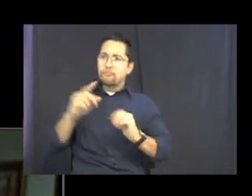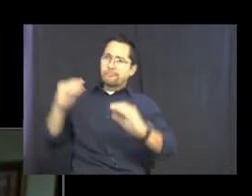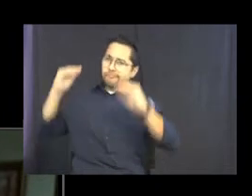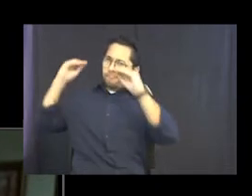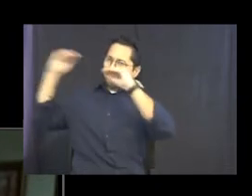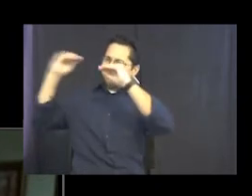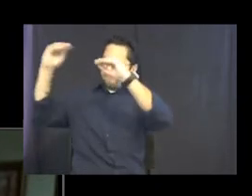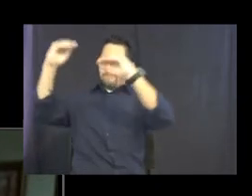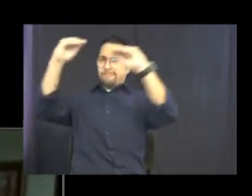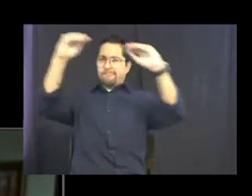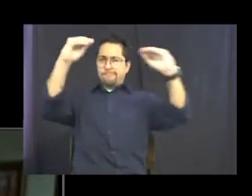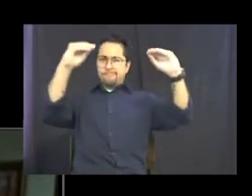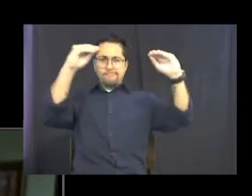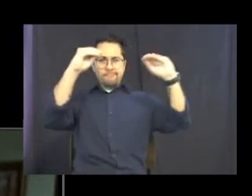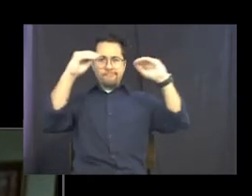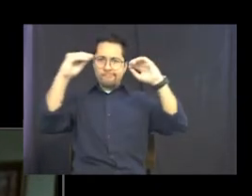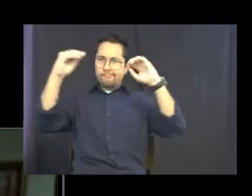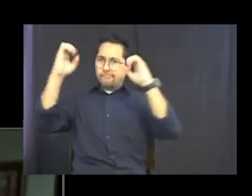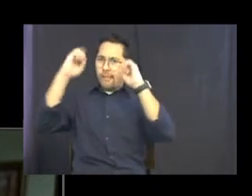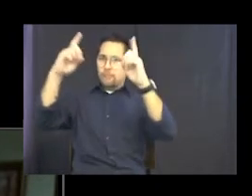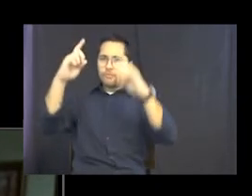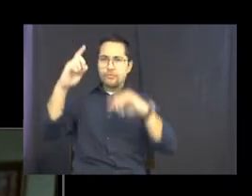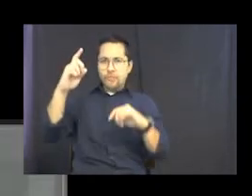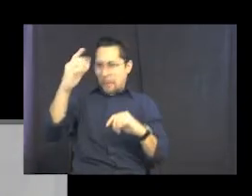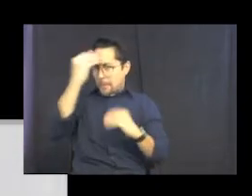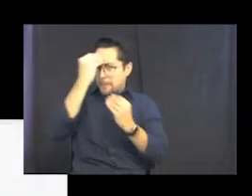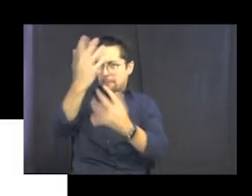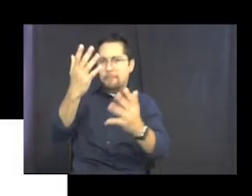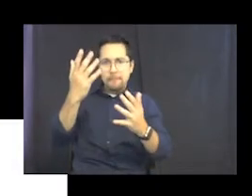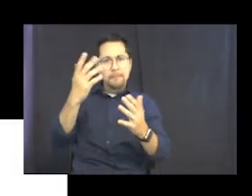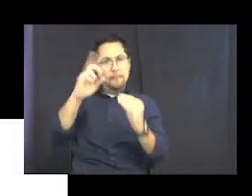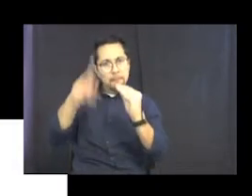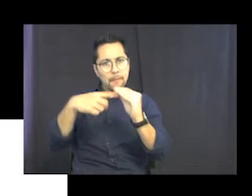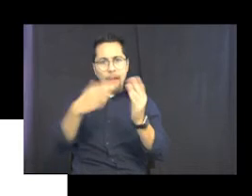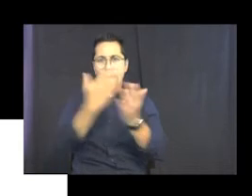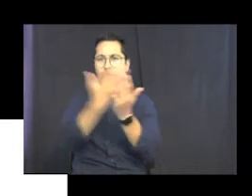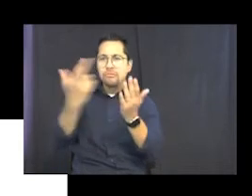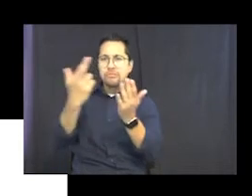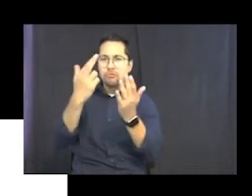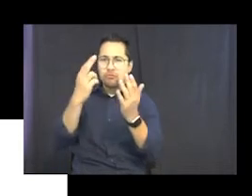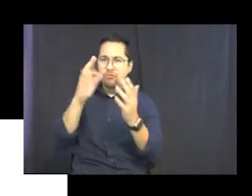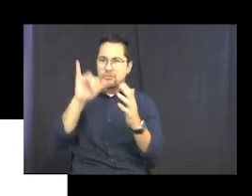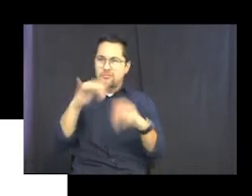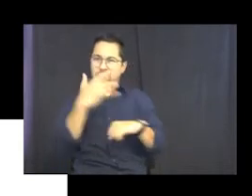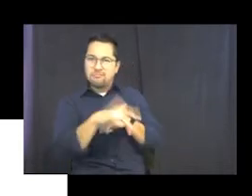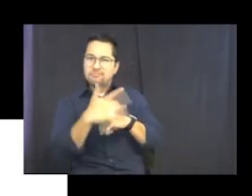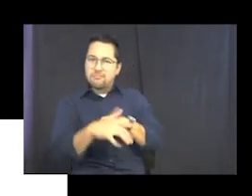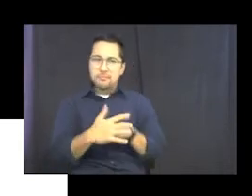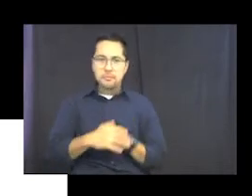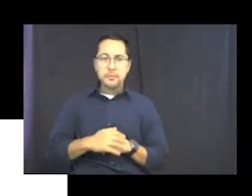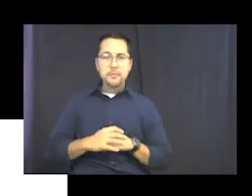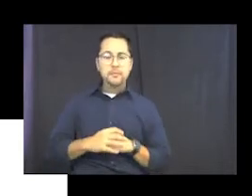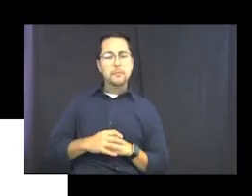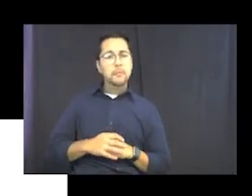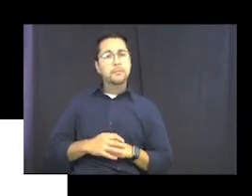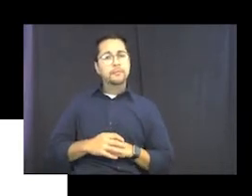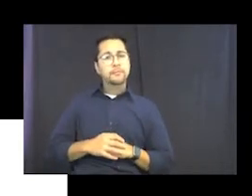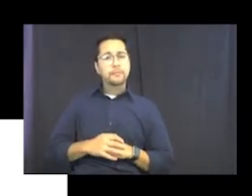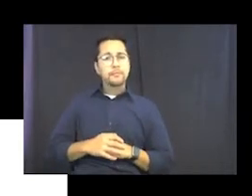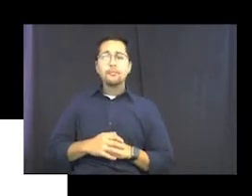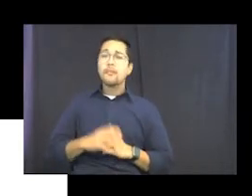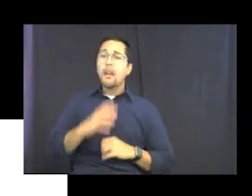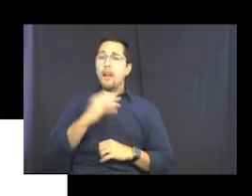educate them resources that are available. The creative